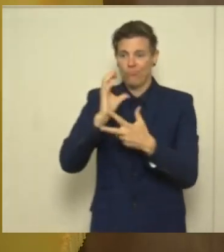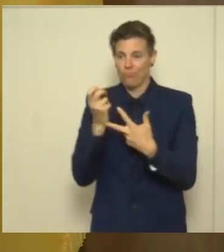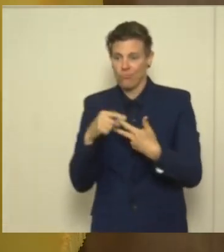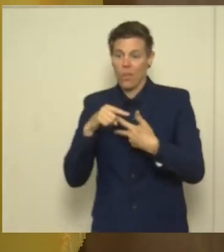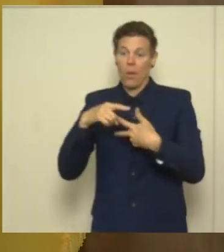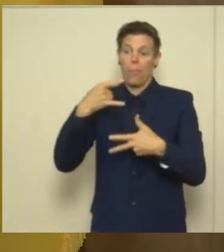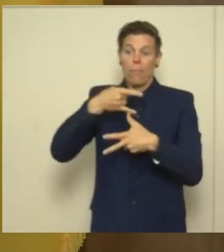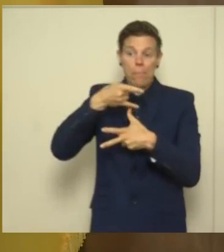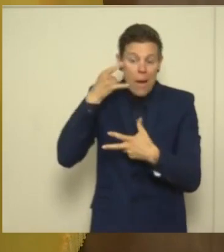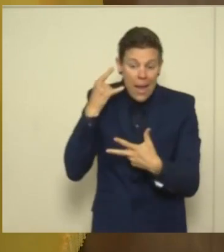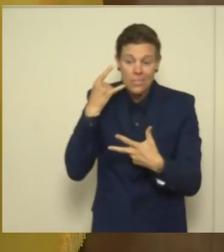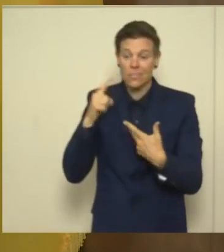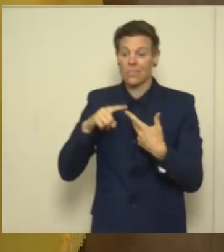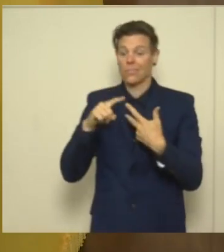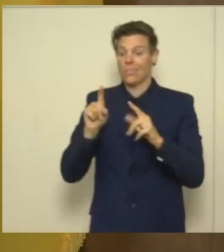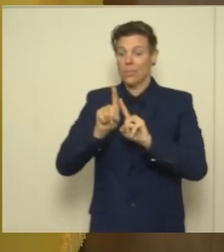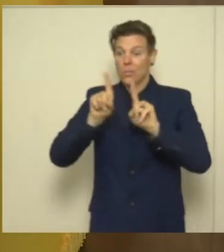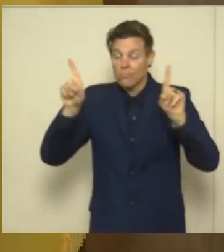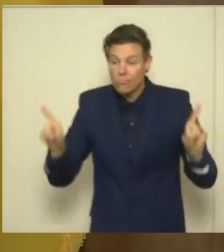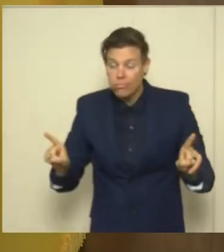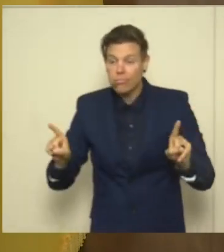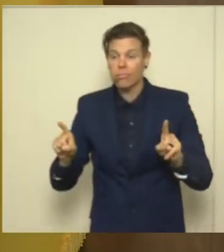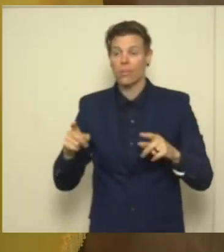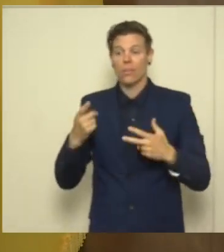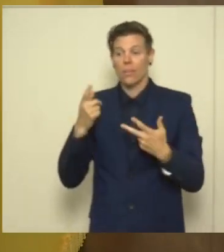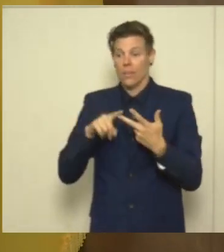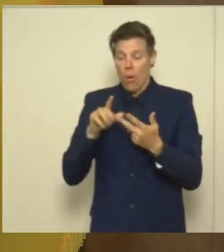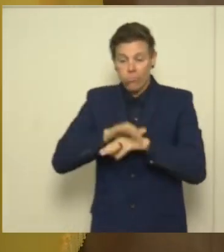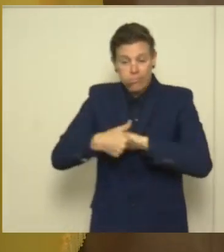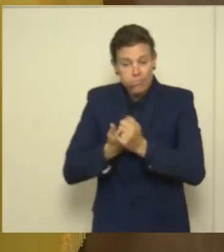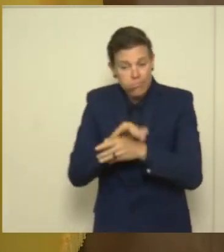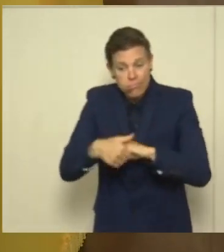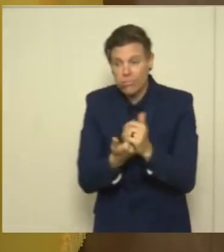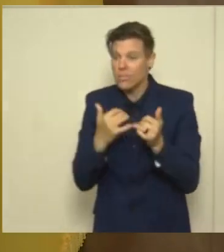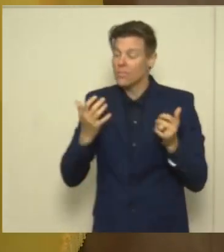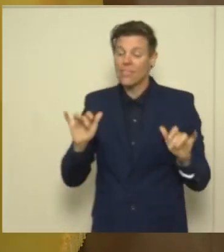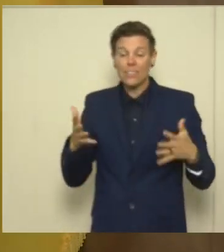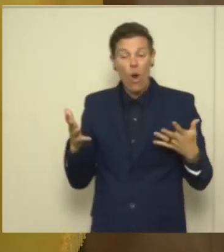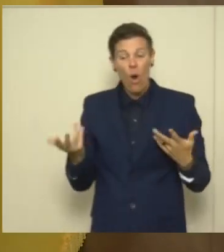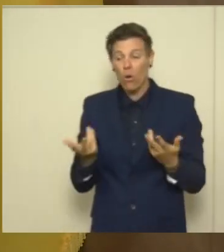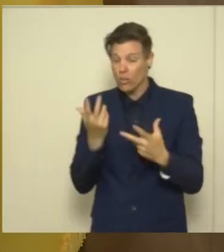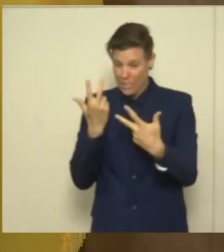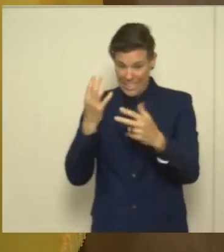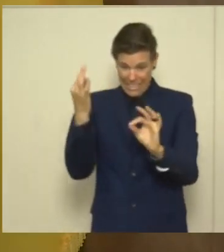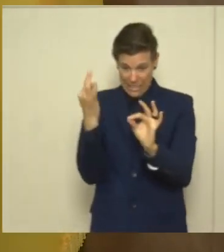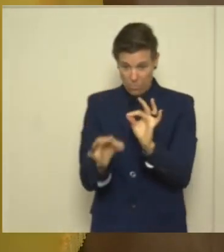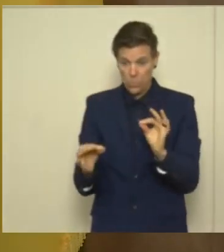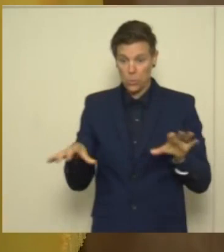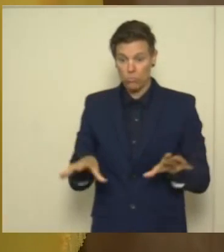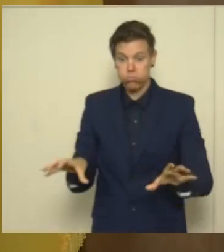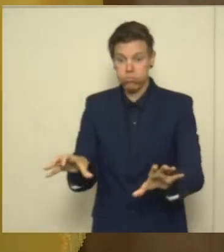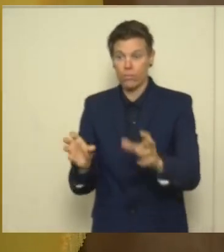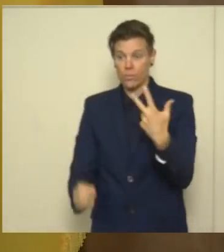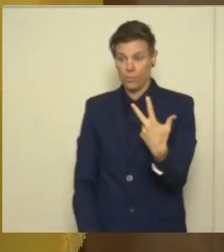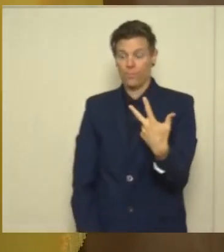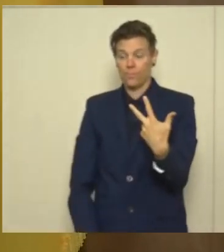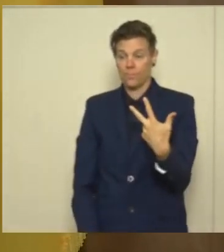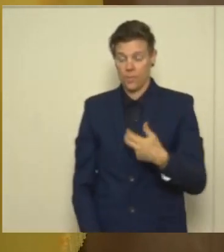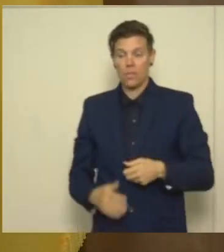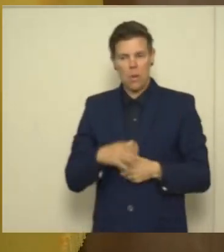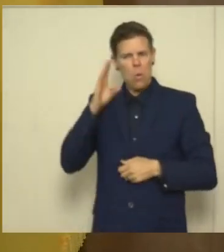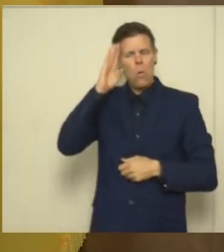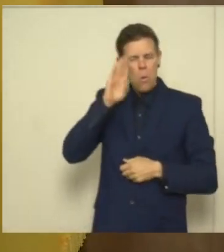mechanisms until there's a vaccine. So there's no question it's Colorado, and I know that you were focused on neighboring states, who